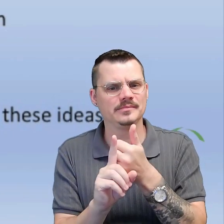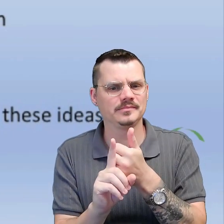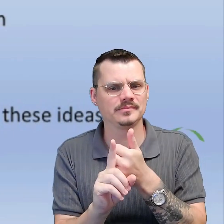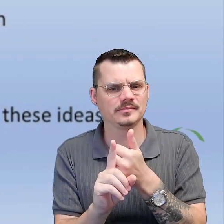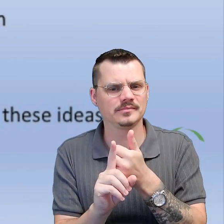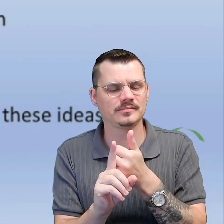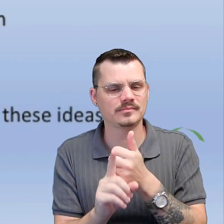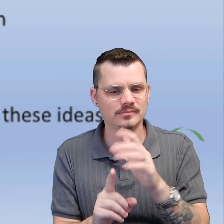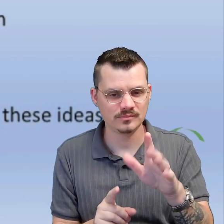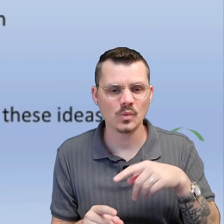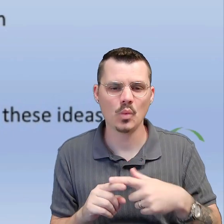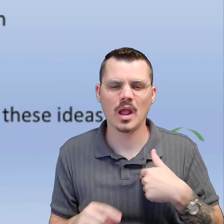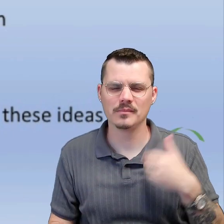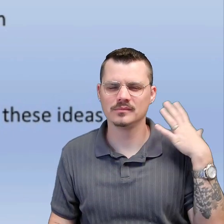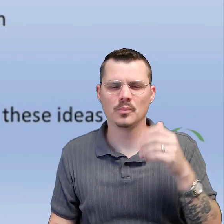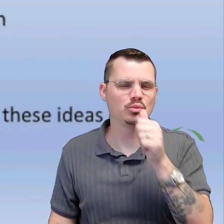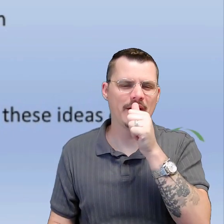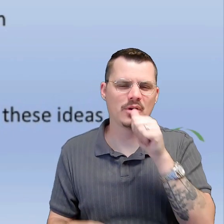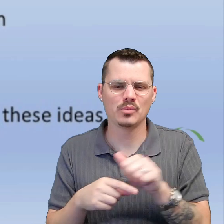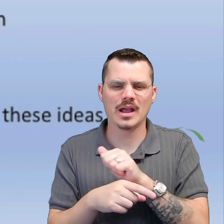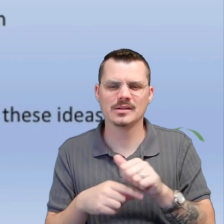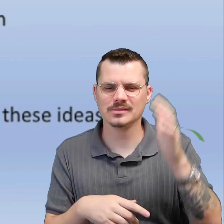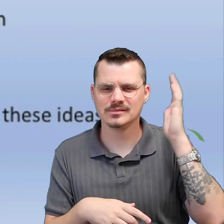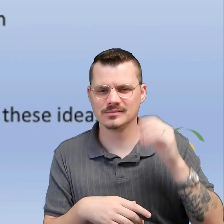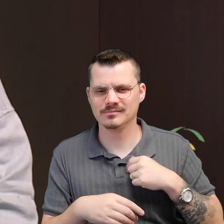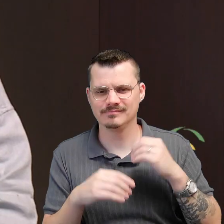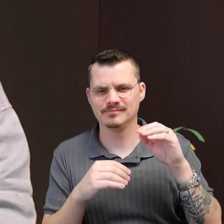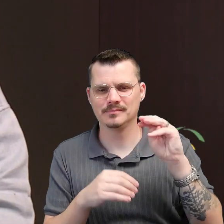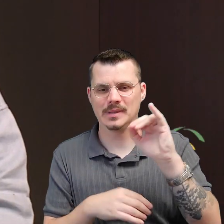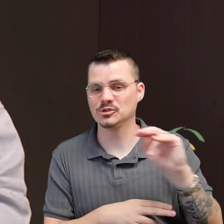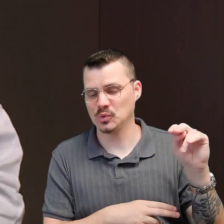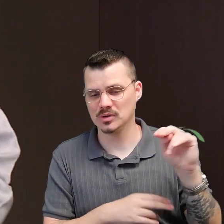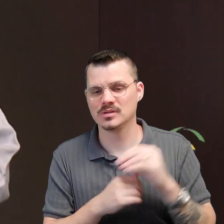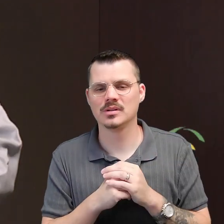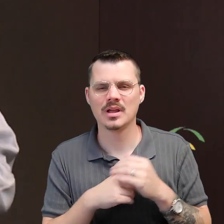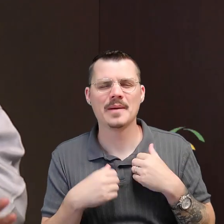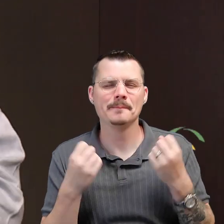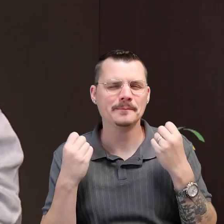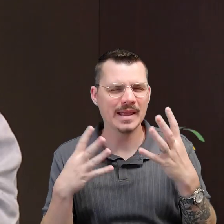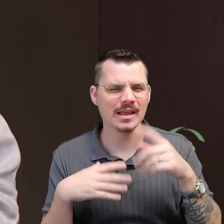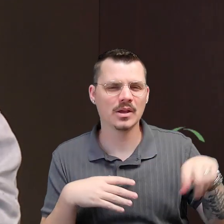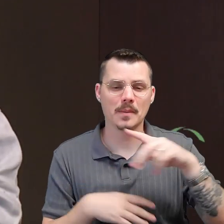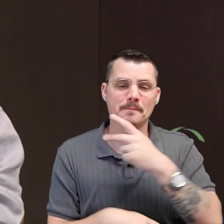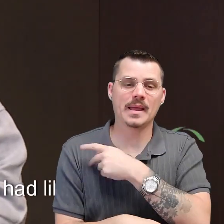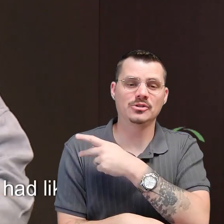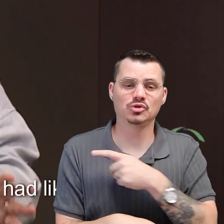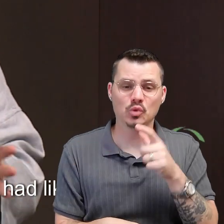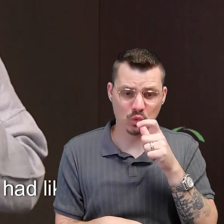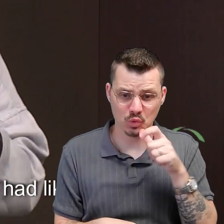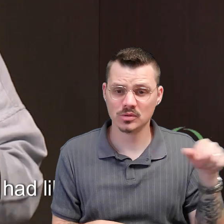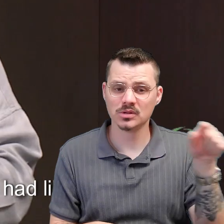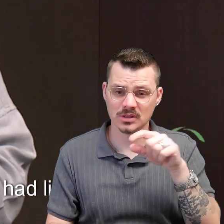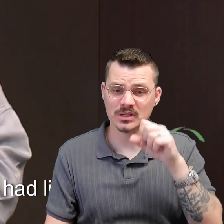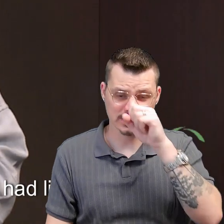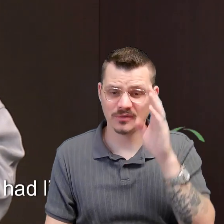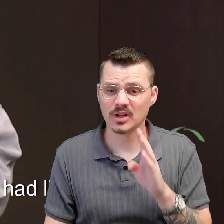And when I had my private practice in Minnesota, I had a whole bunch of patients who were people